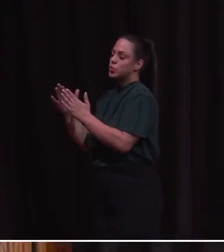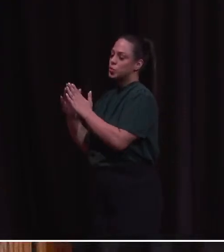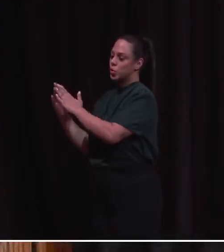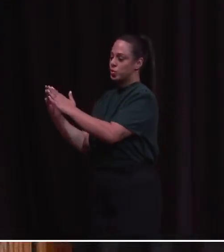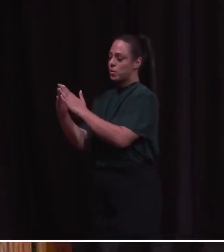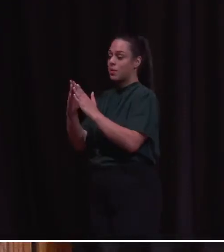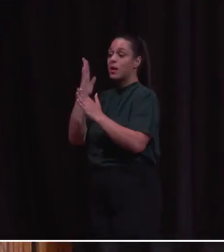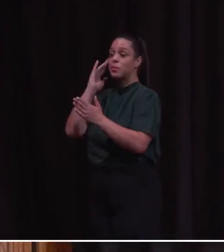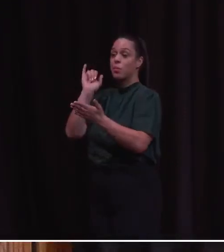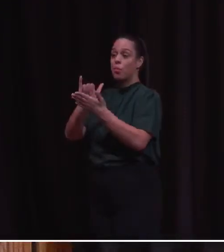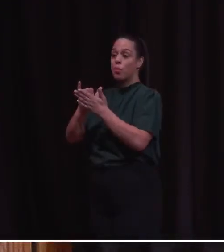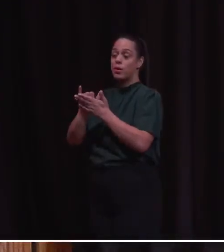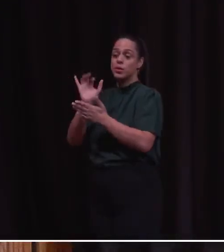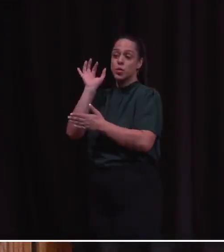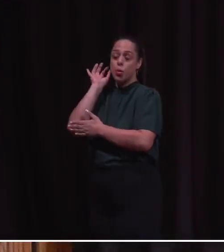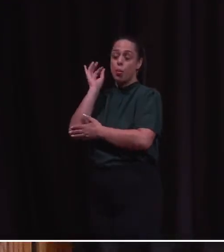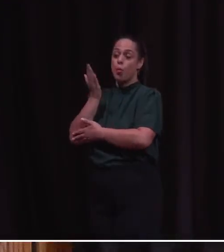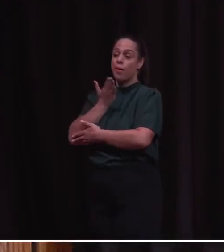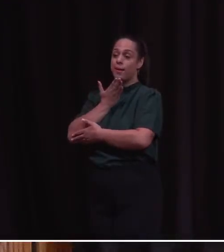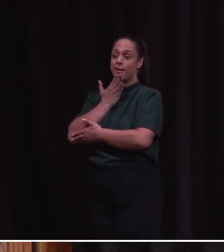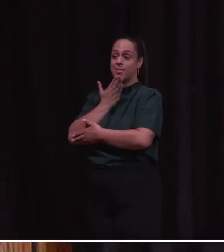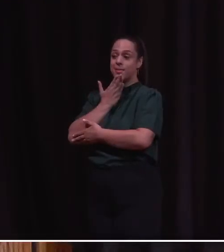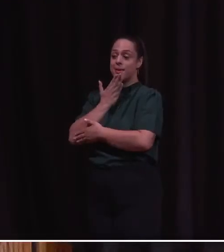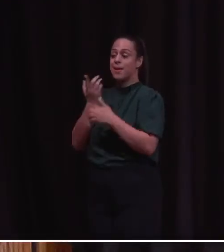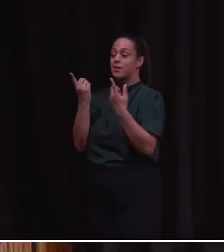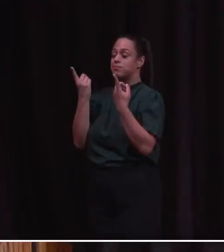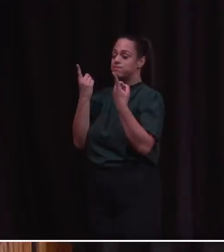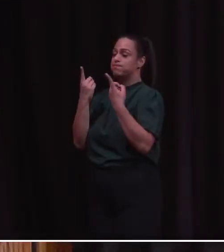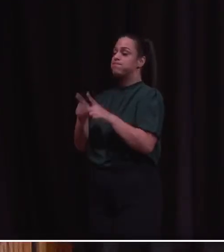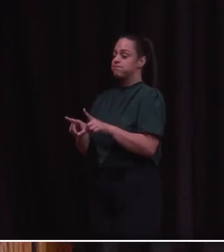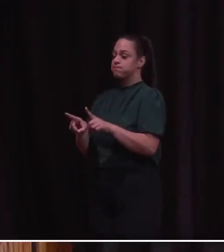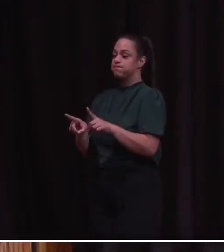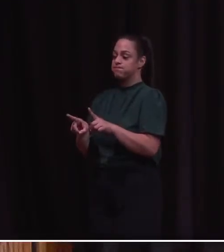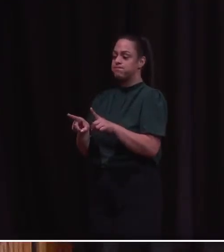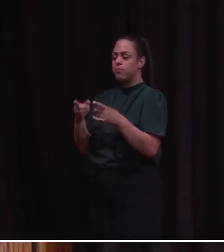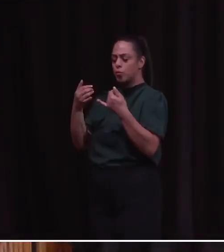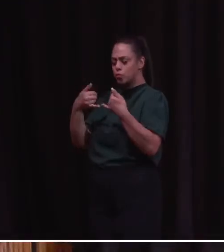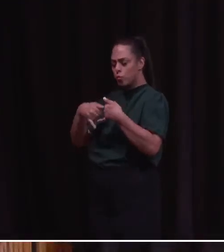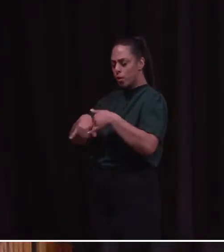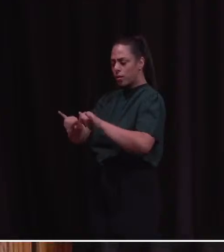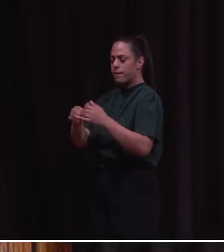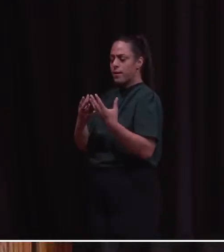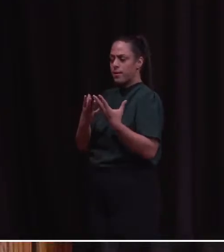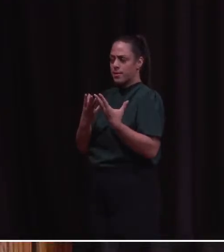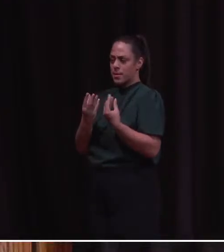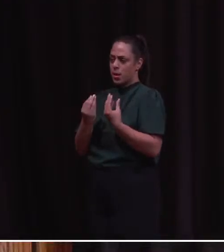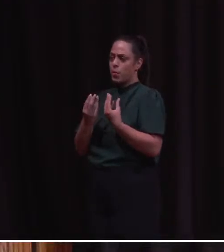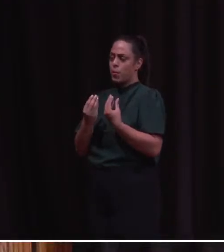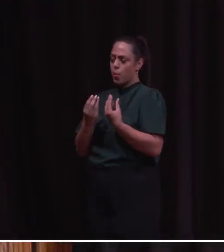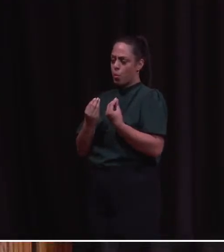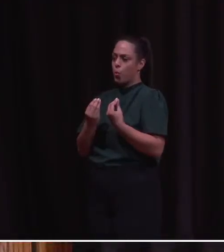imposition, colonization, distortion, and erasure. It is this age-old fear